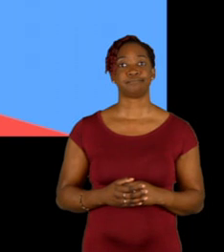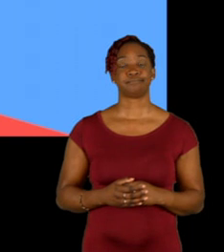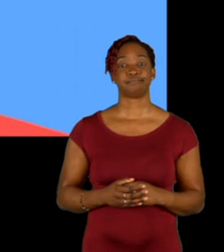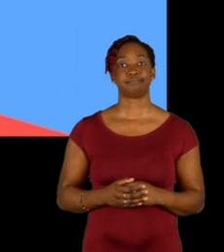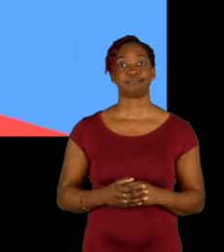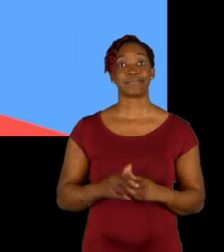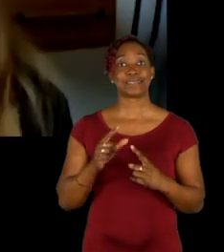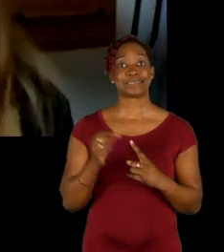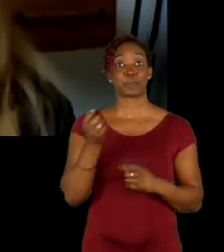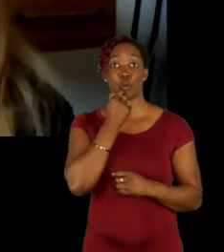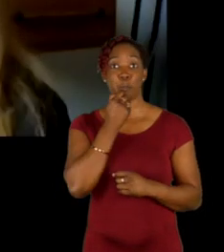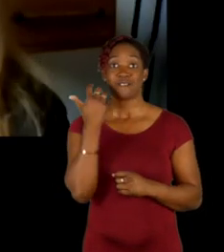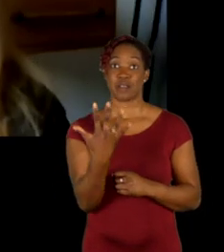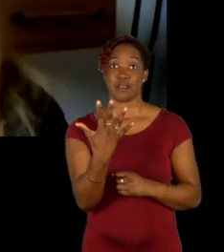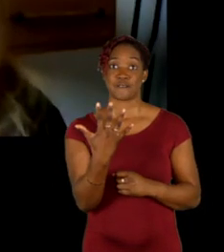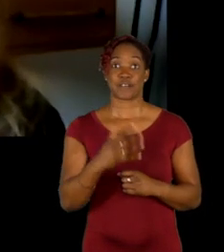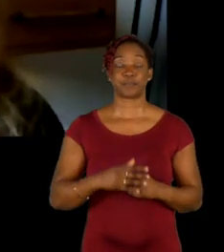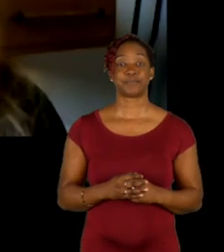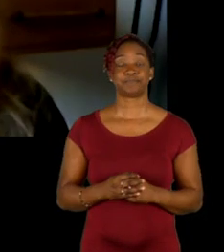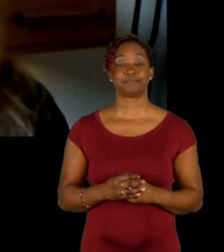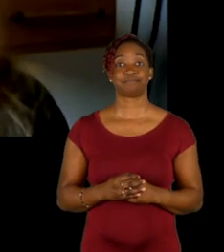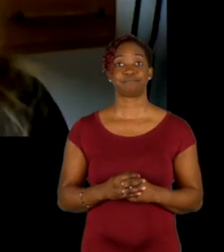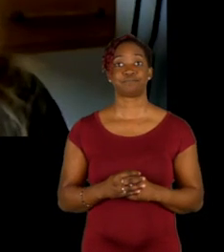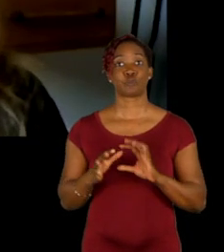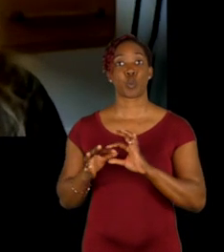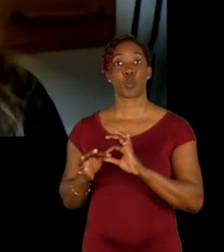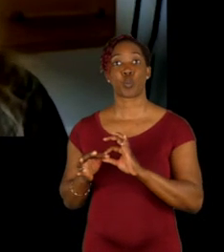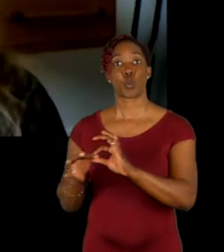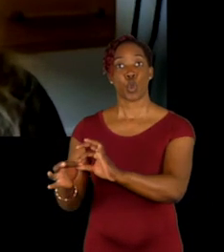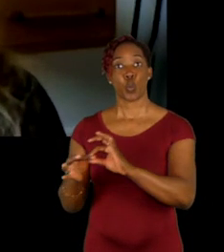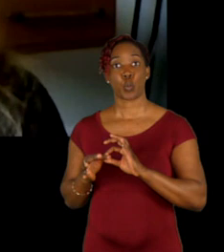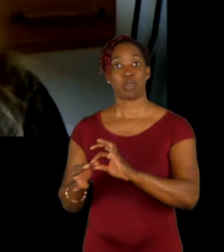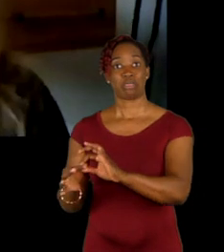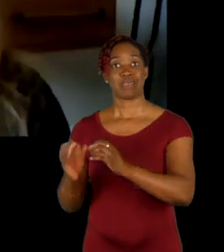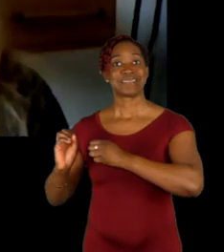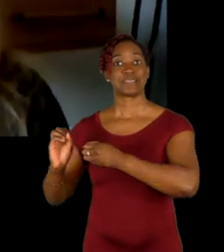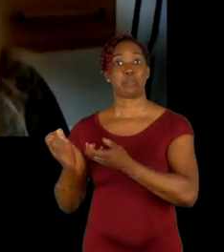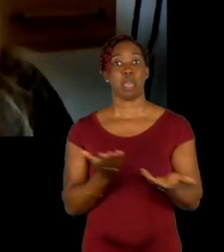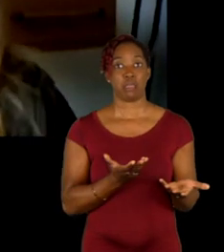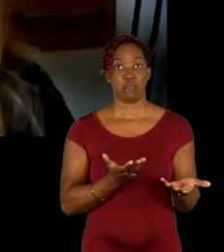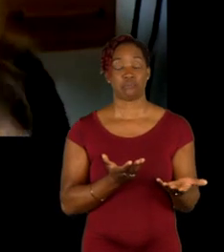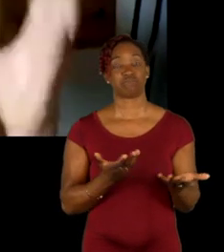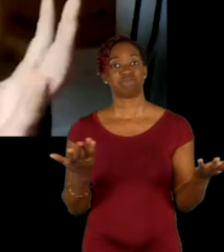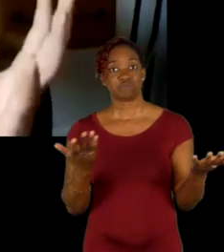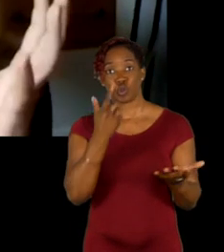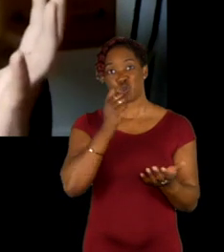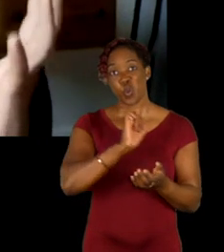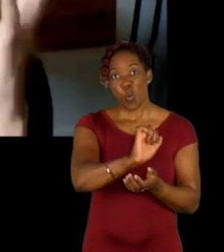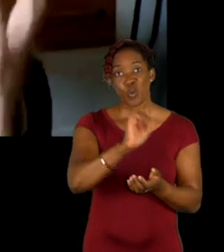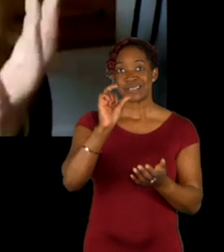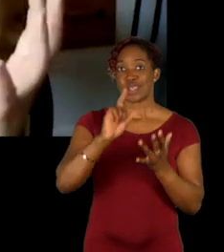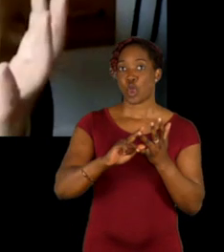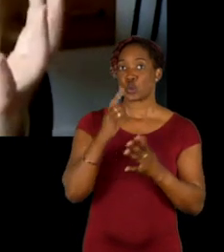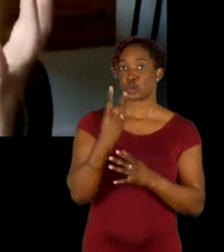My tip number 5 is to work with your suppliers. So your carbon footprint